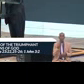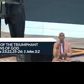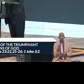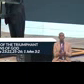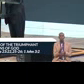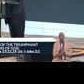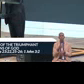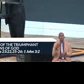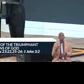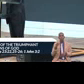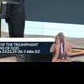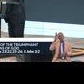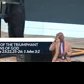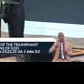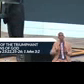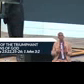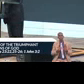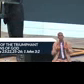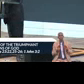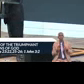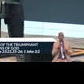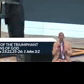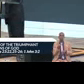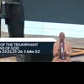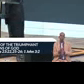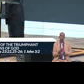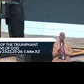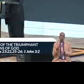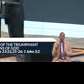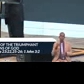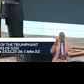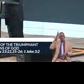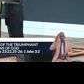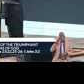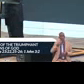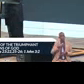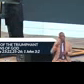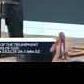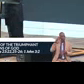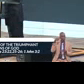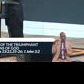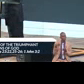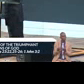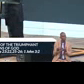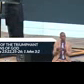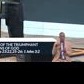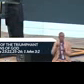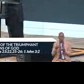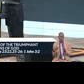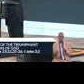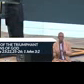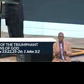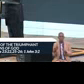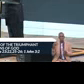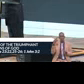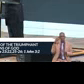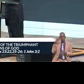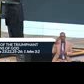devil. Fear, a work of the devil. And for this purpose, the Son of God was